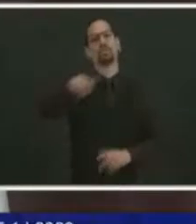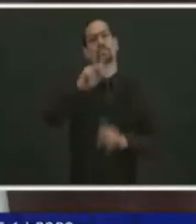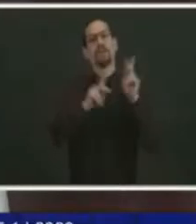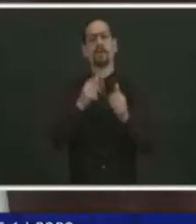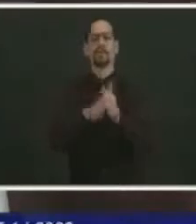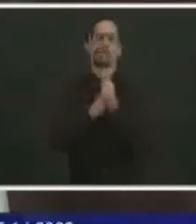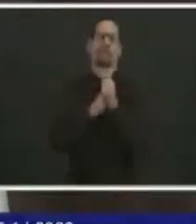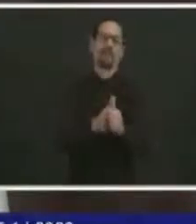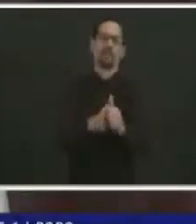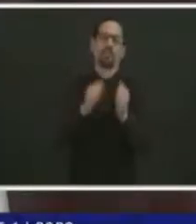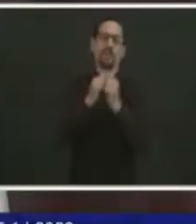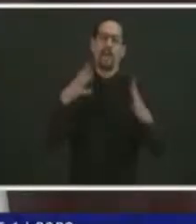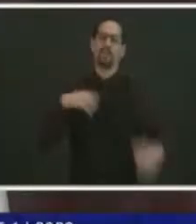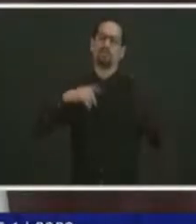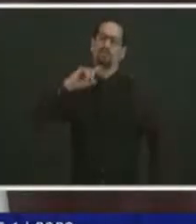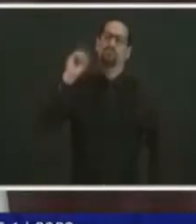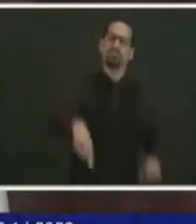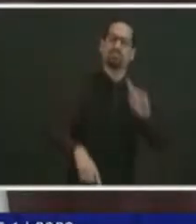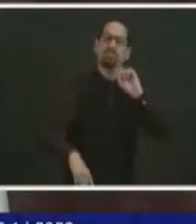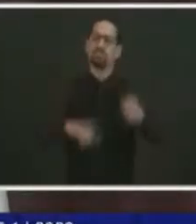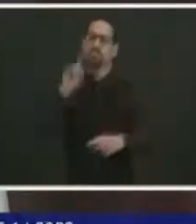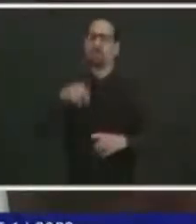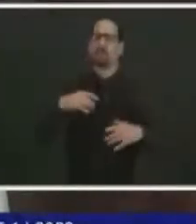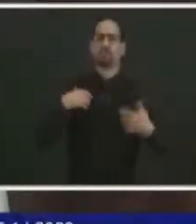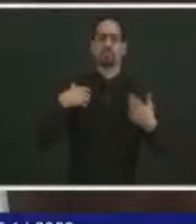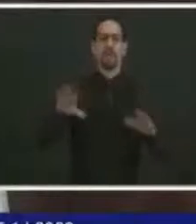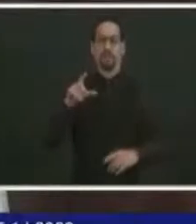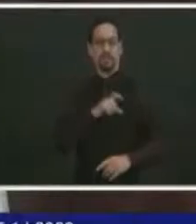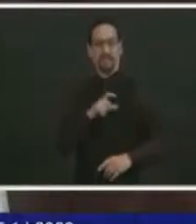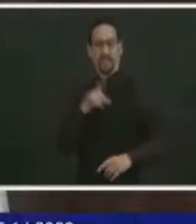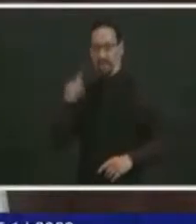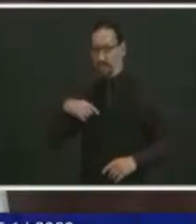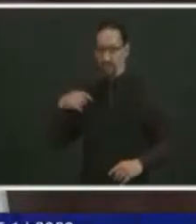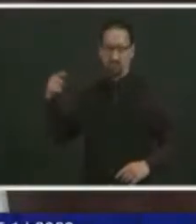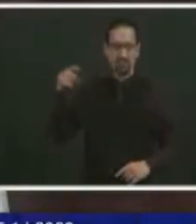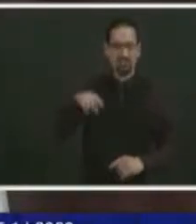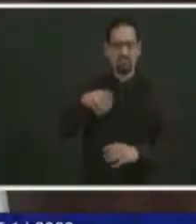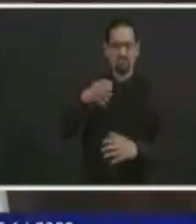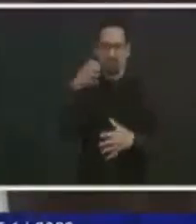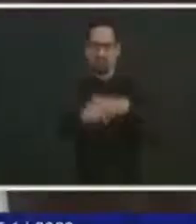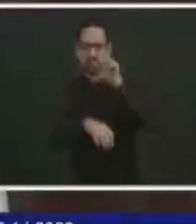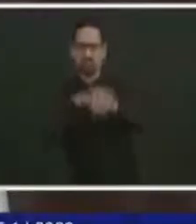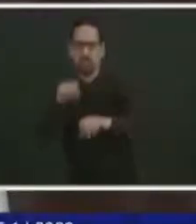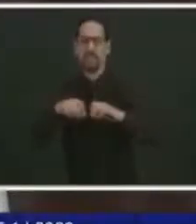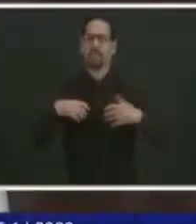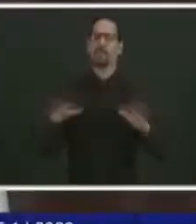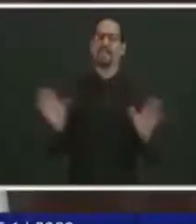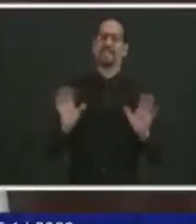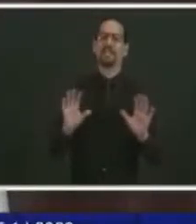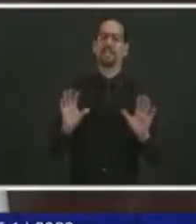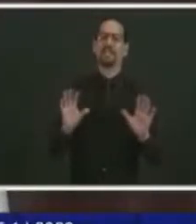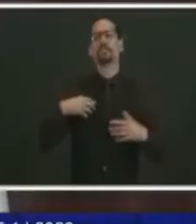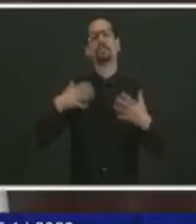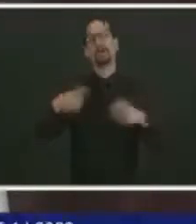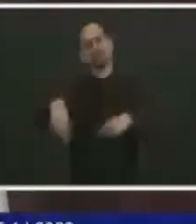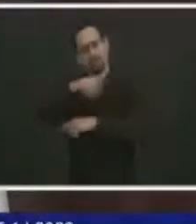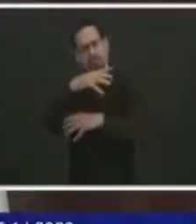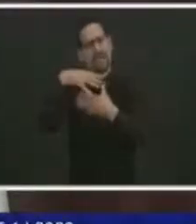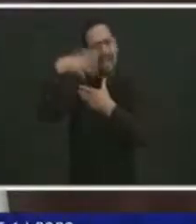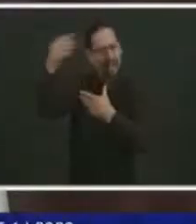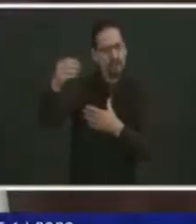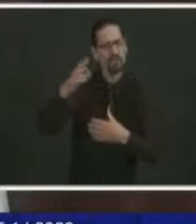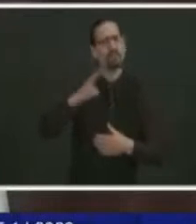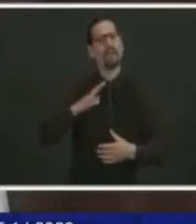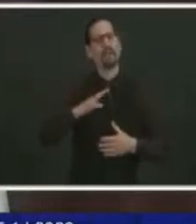be heavy-handed with our enforcement, and to allow people to come to compliance in a